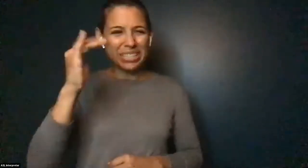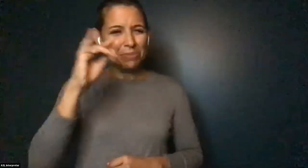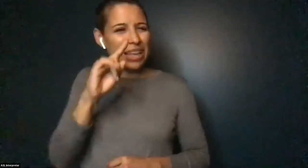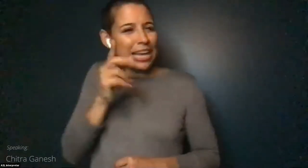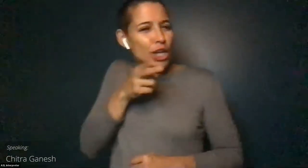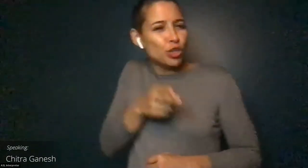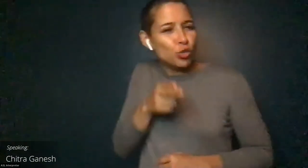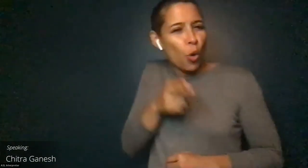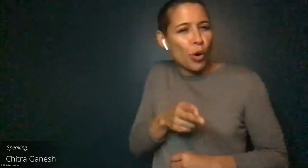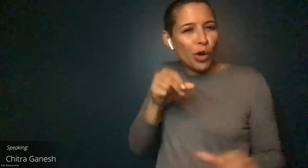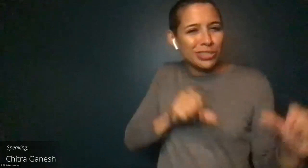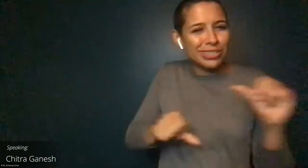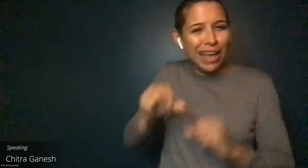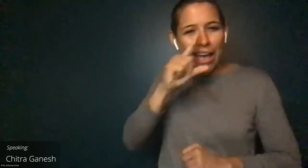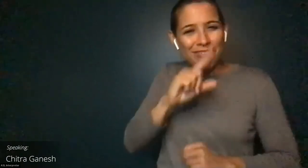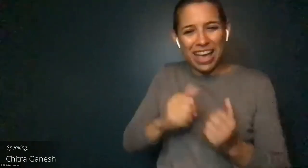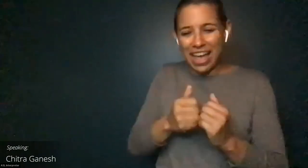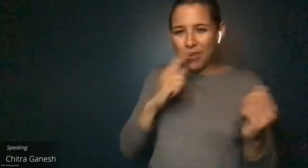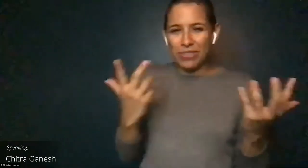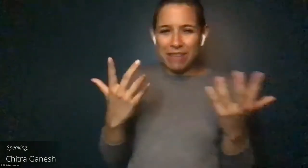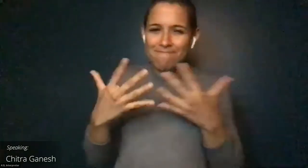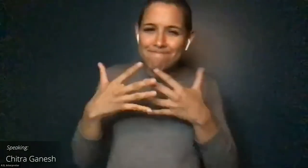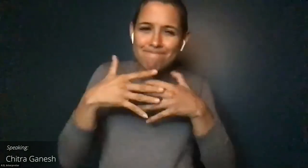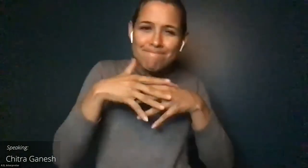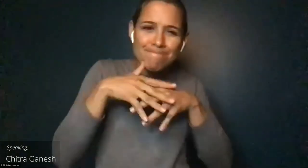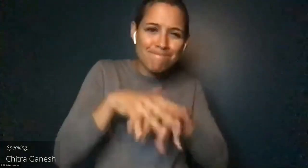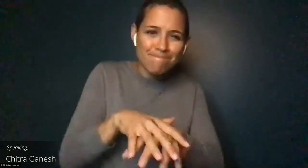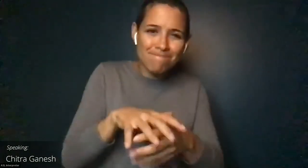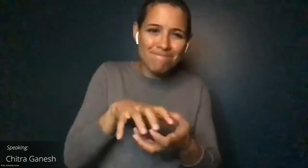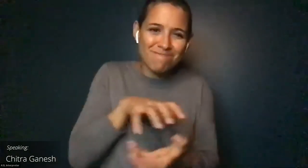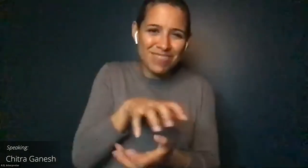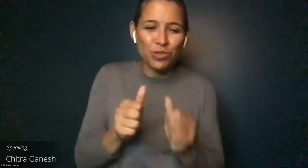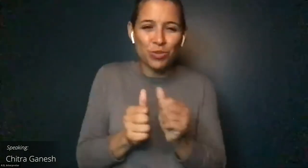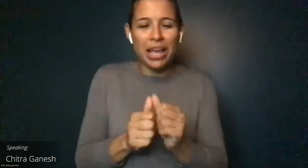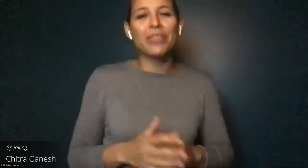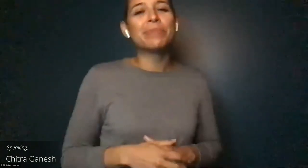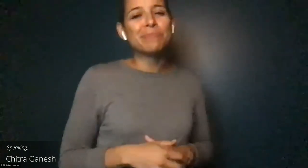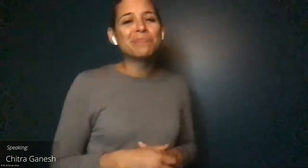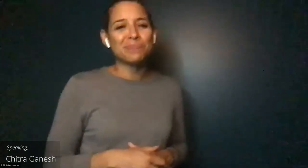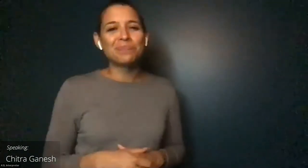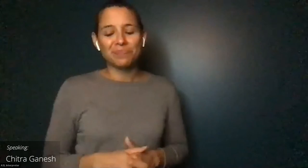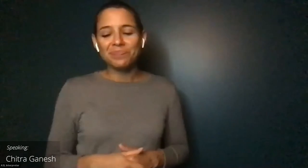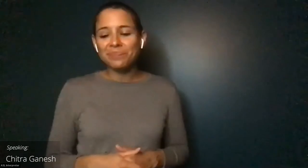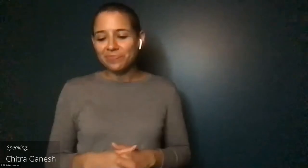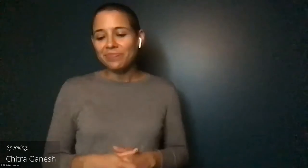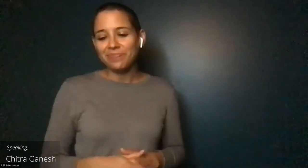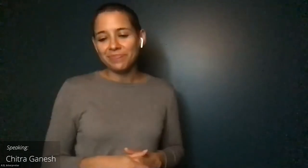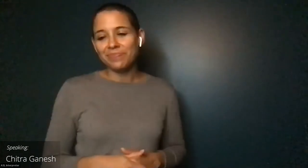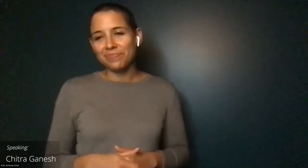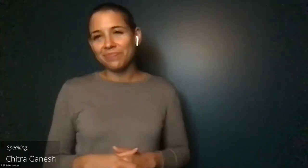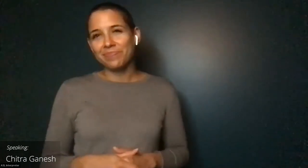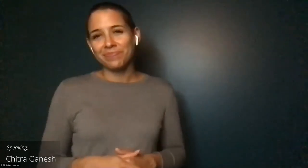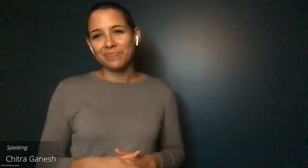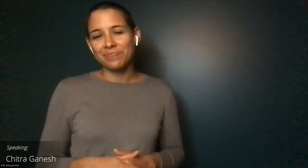Um, yeah, so I think a lot about, about the sort of impetus and the, the,